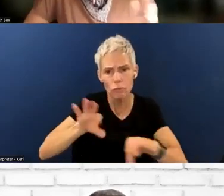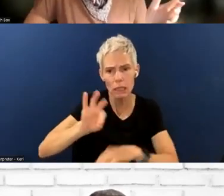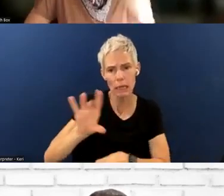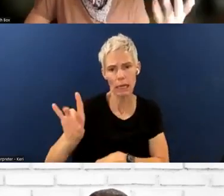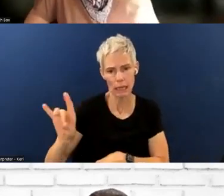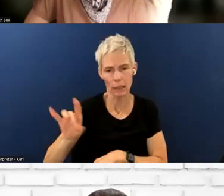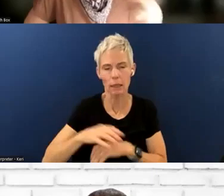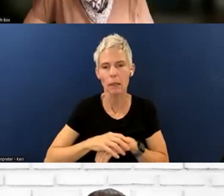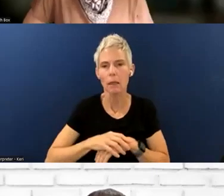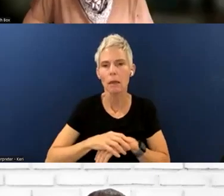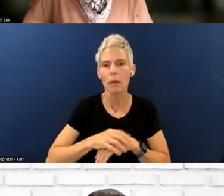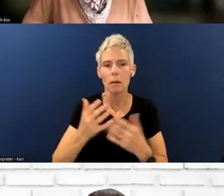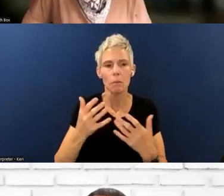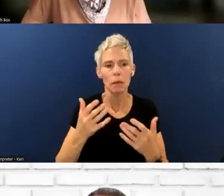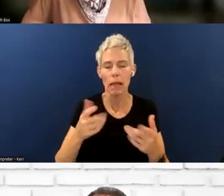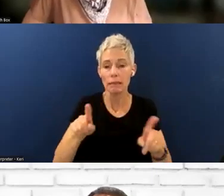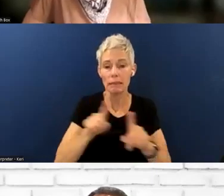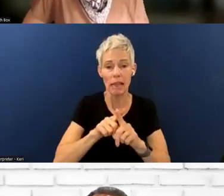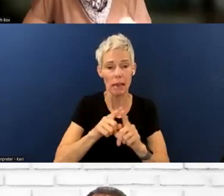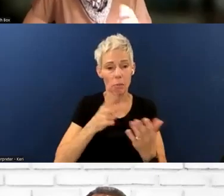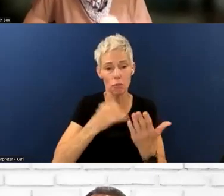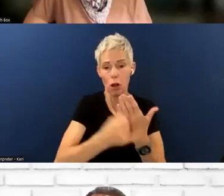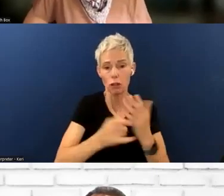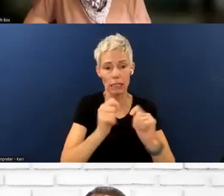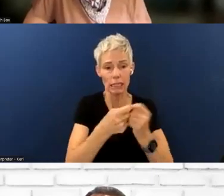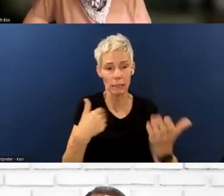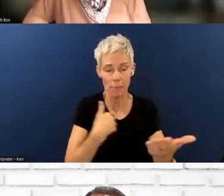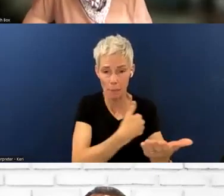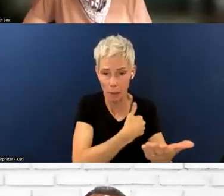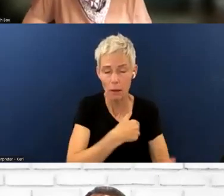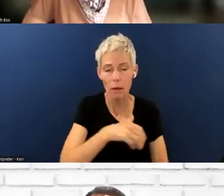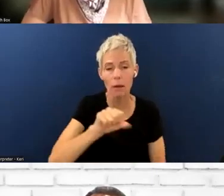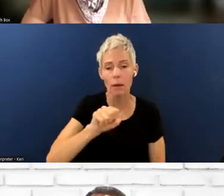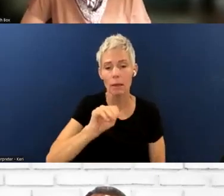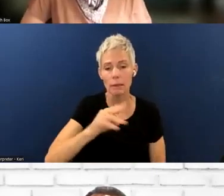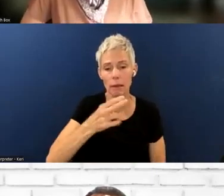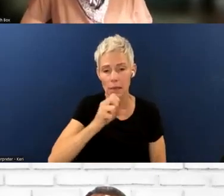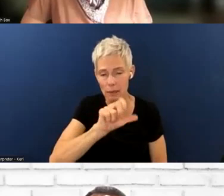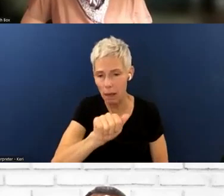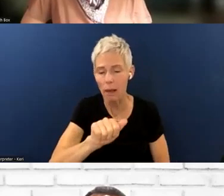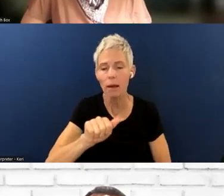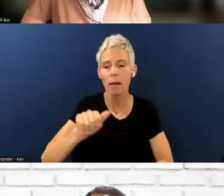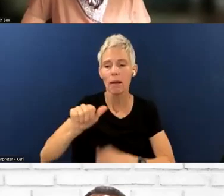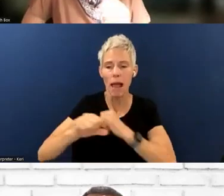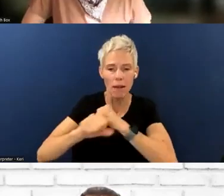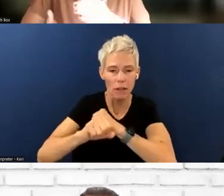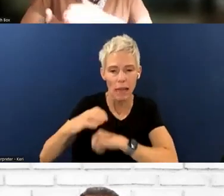support of many of the same project team members, SAMHSA, Ad Council, SPRC, a